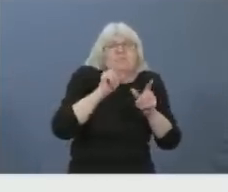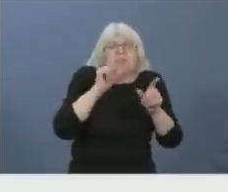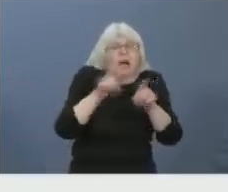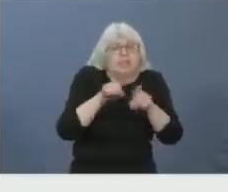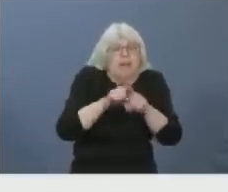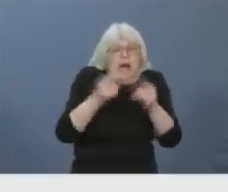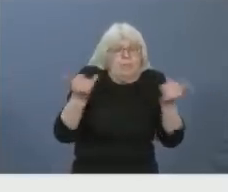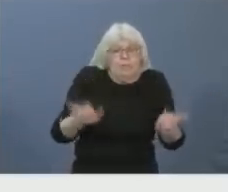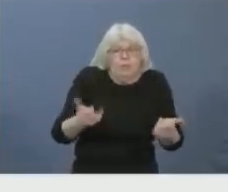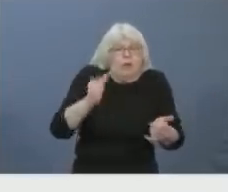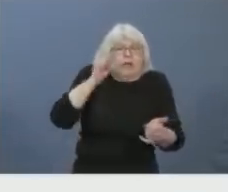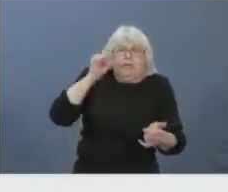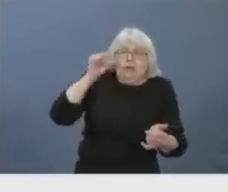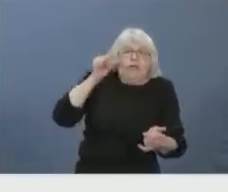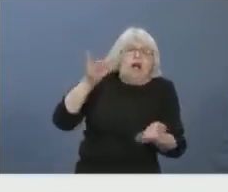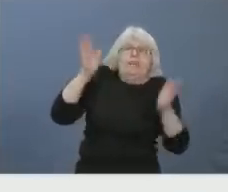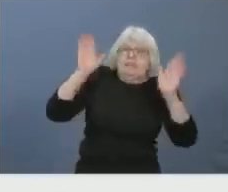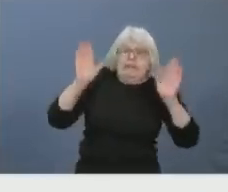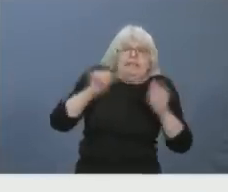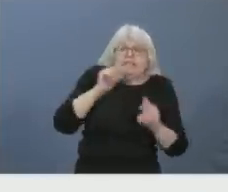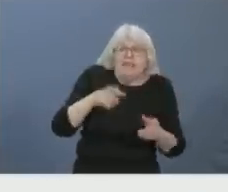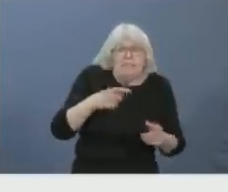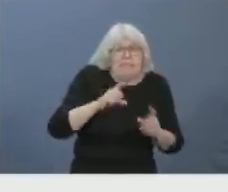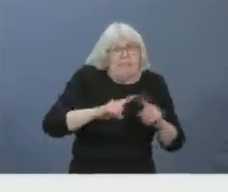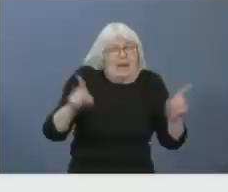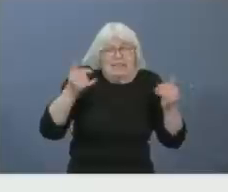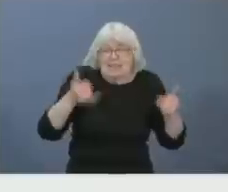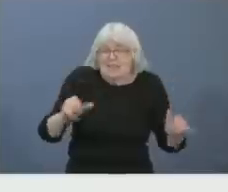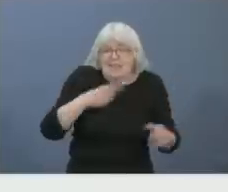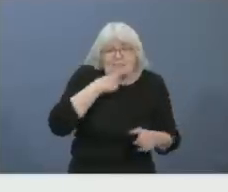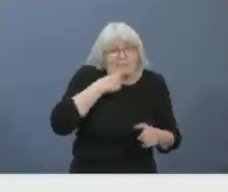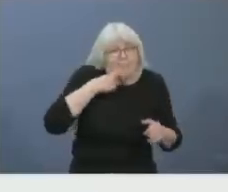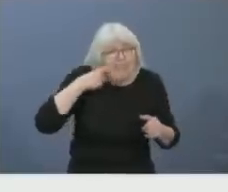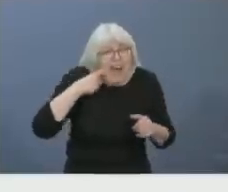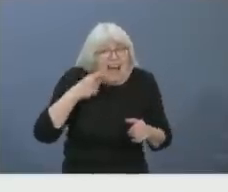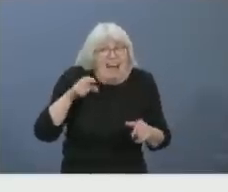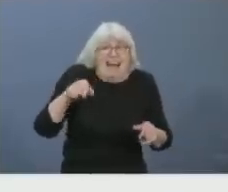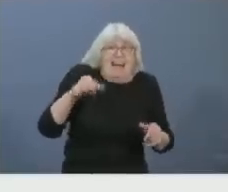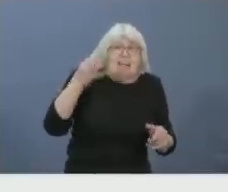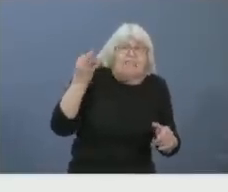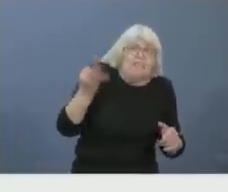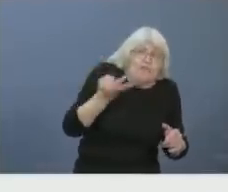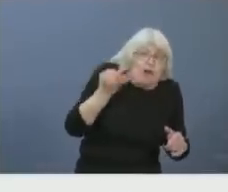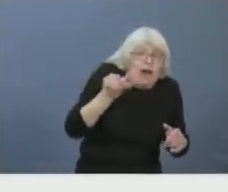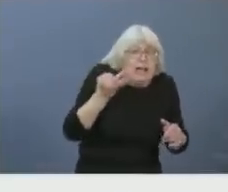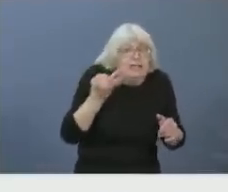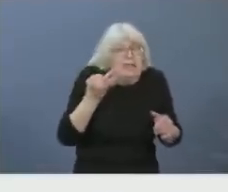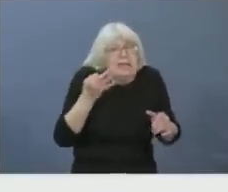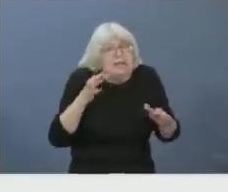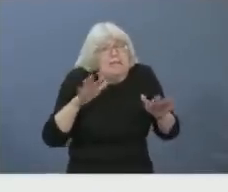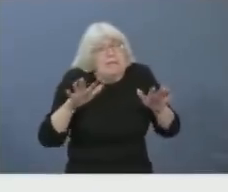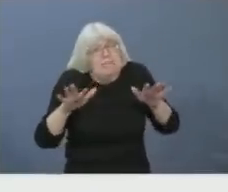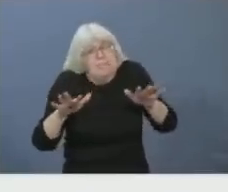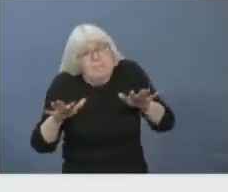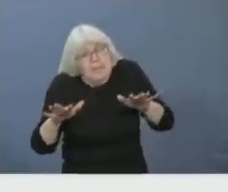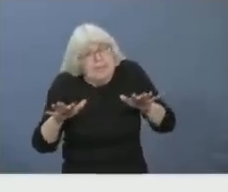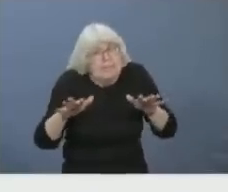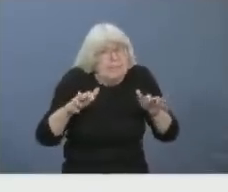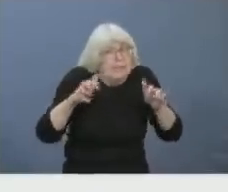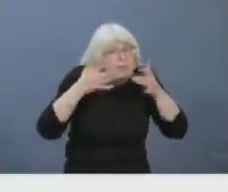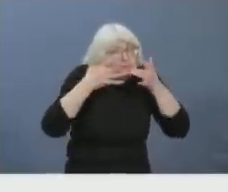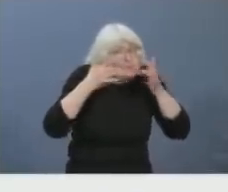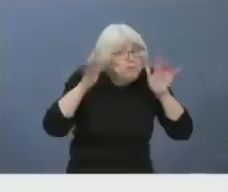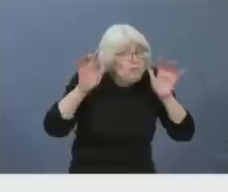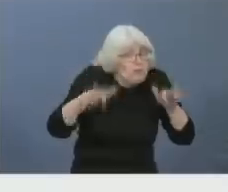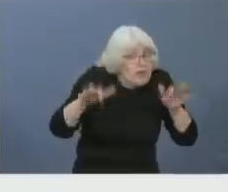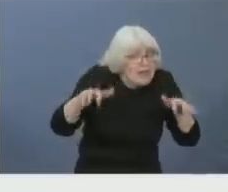conditions right up possibly into Friday now. We were looking at the potential for some rain on Friday. It looks like that